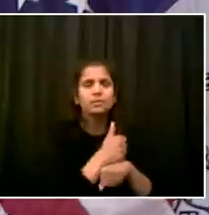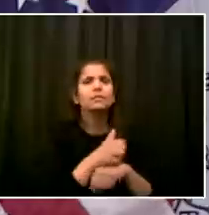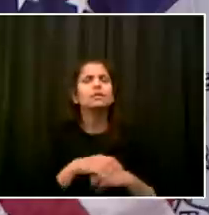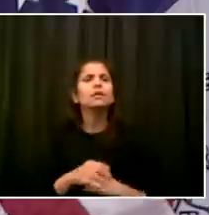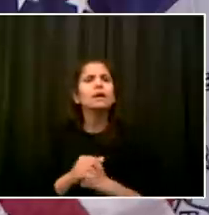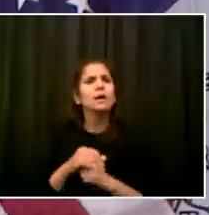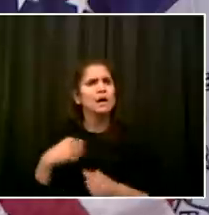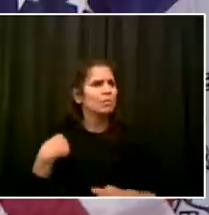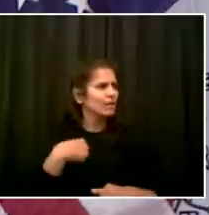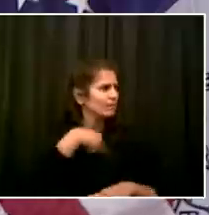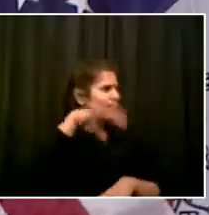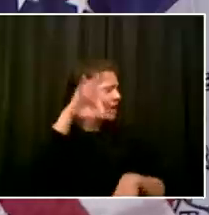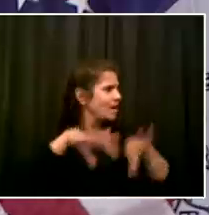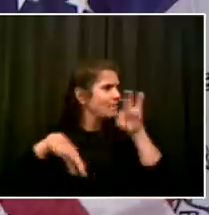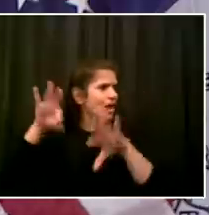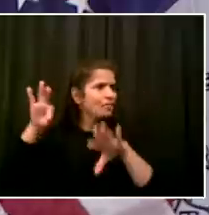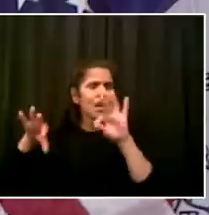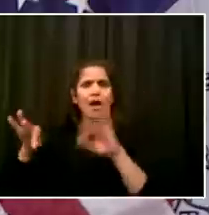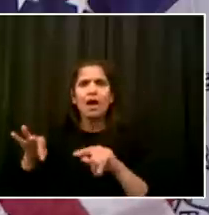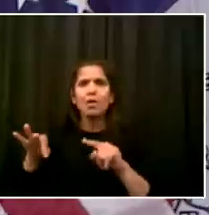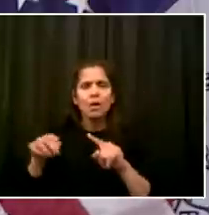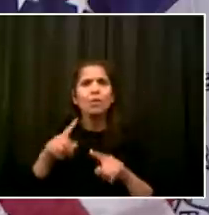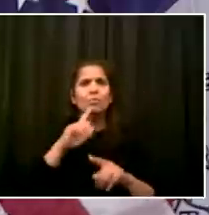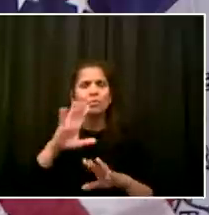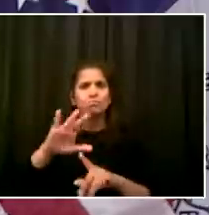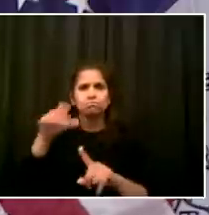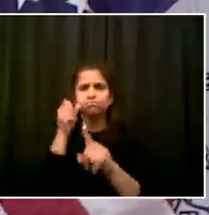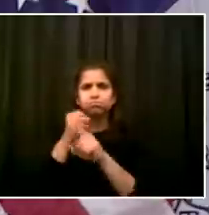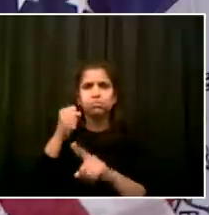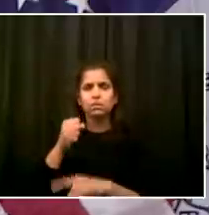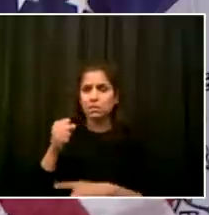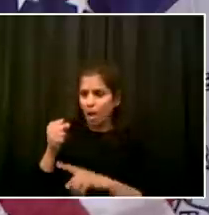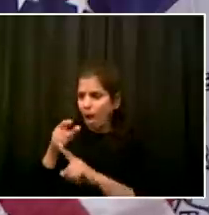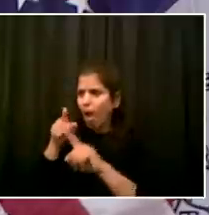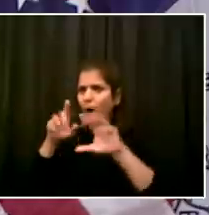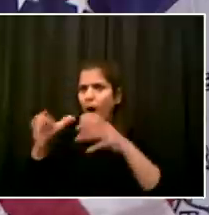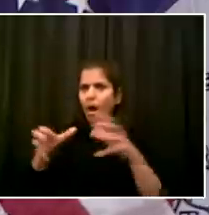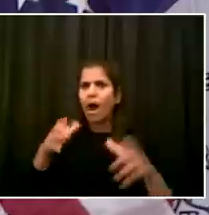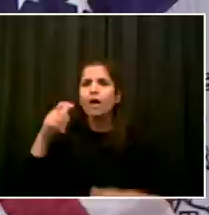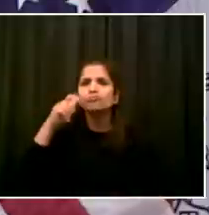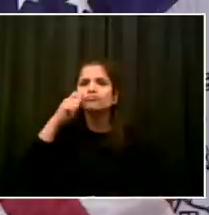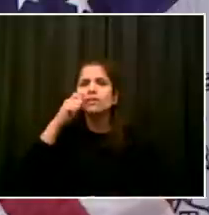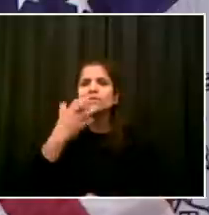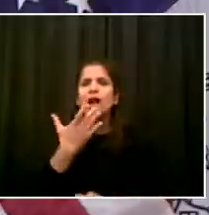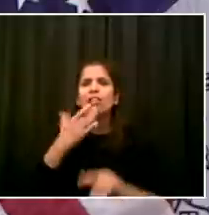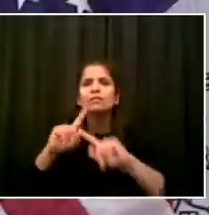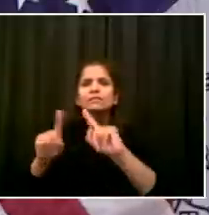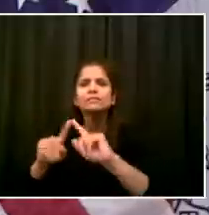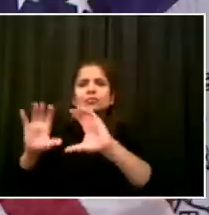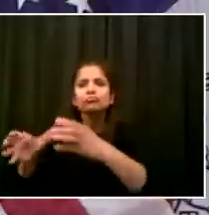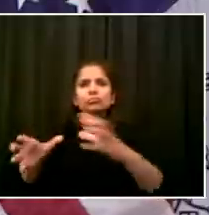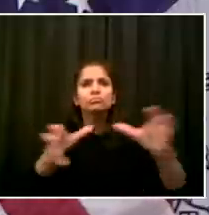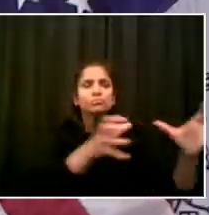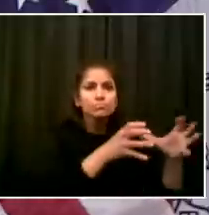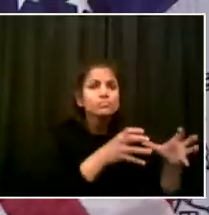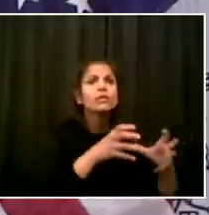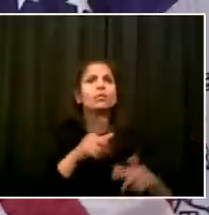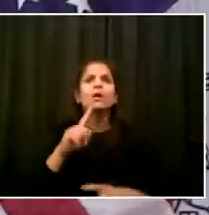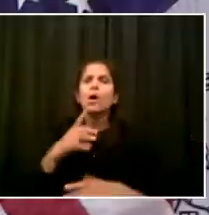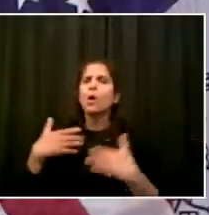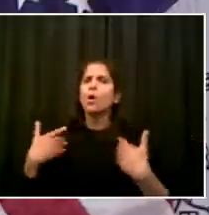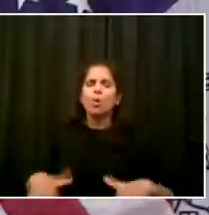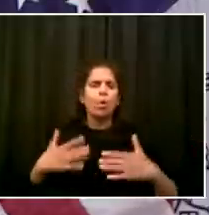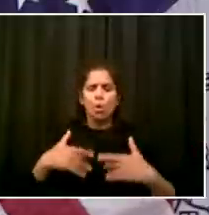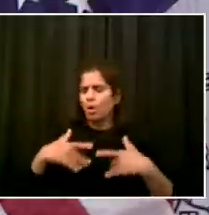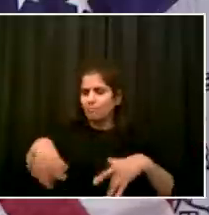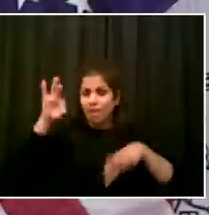term. And that is what our Fair Recovery Task Force is focused on, our internal working group, city leaders, city